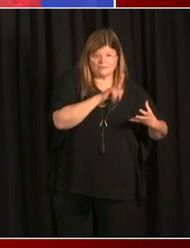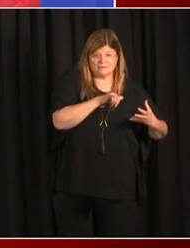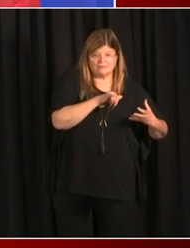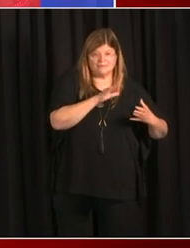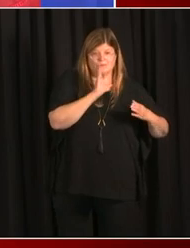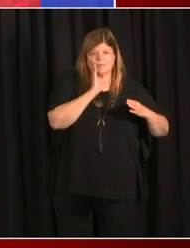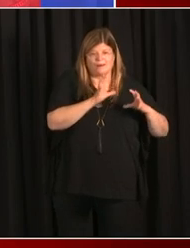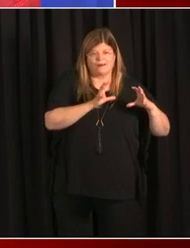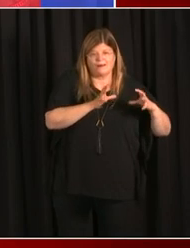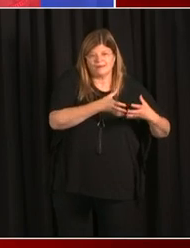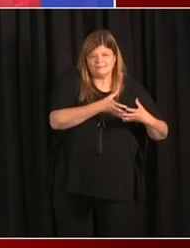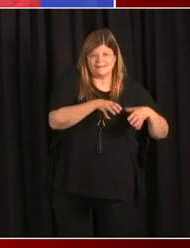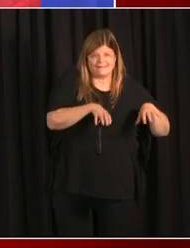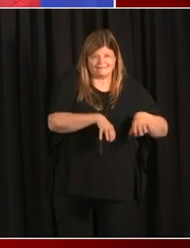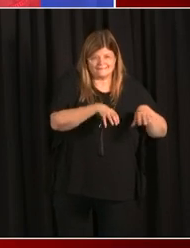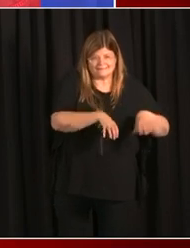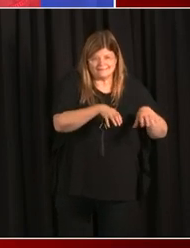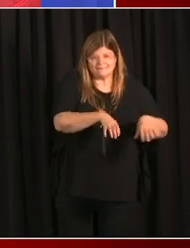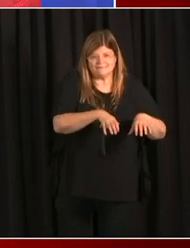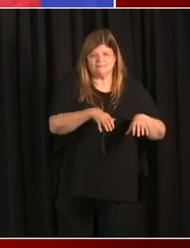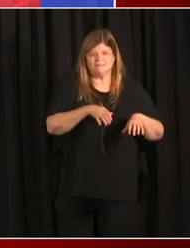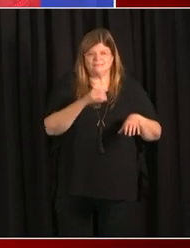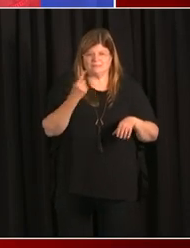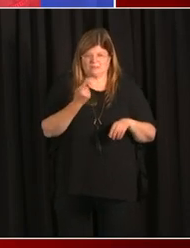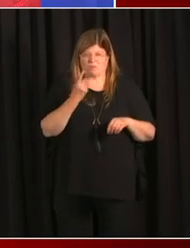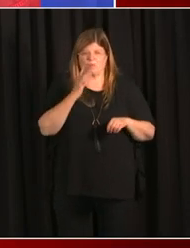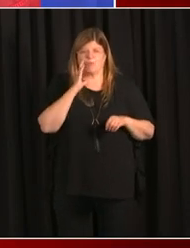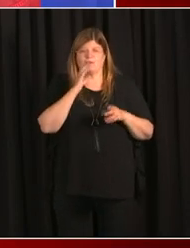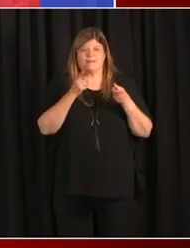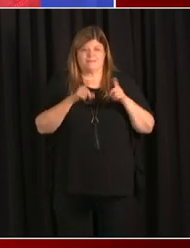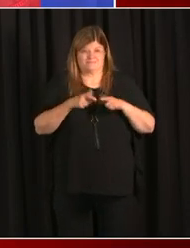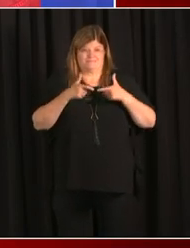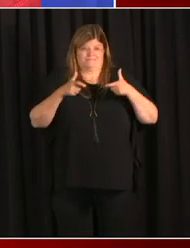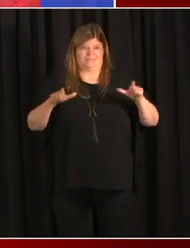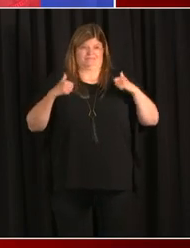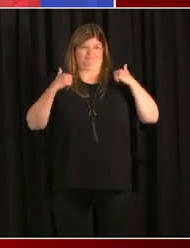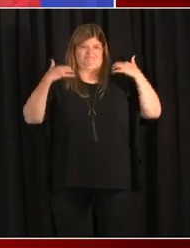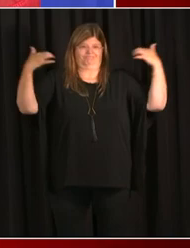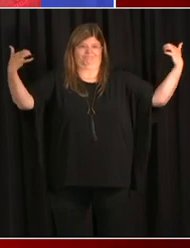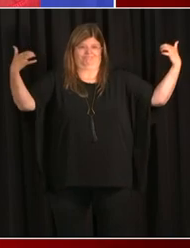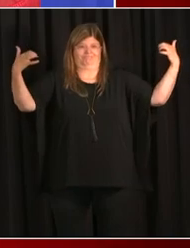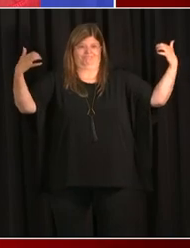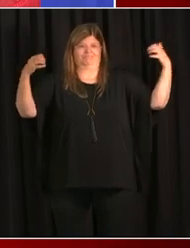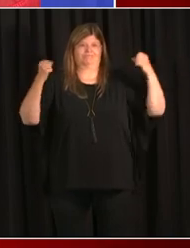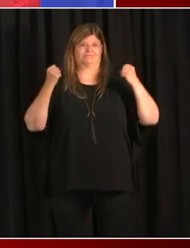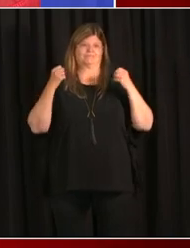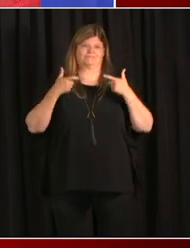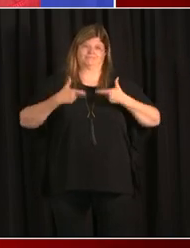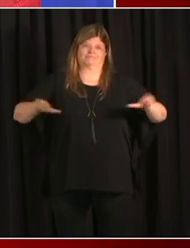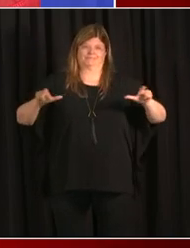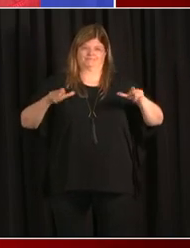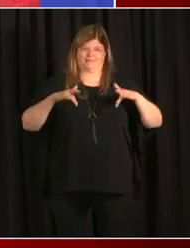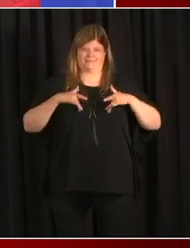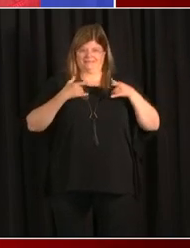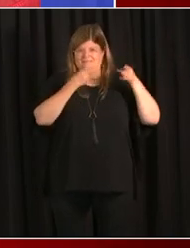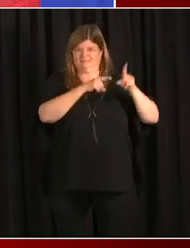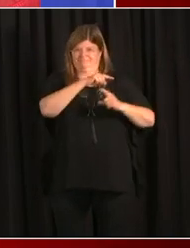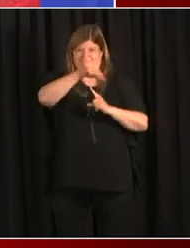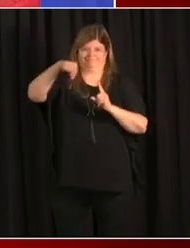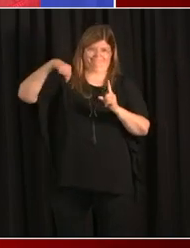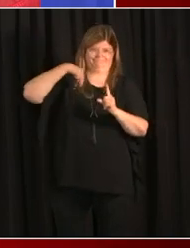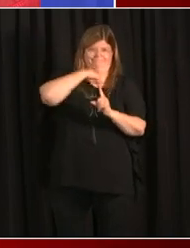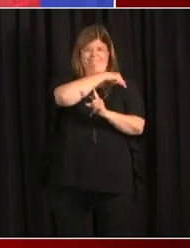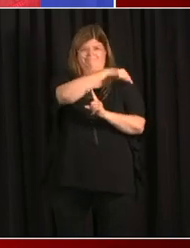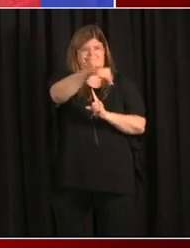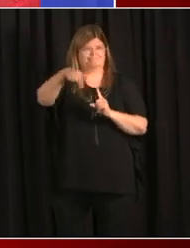how should I say, activities that usually happen in a big stadium with lots of events that surround